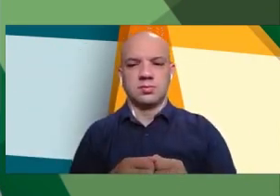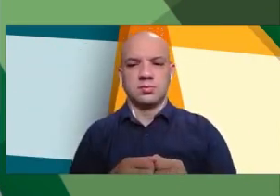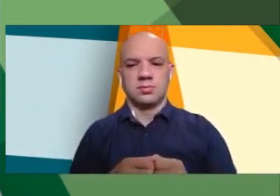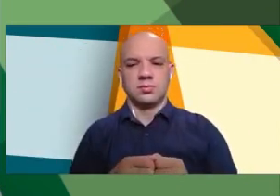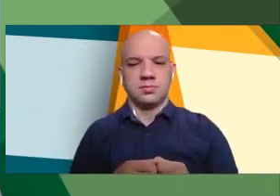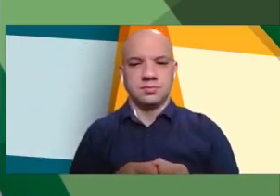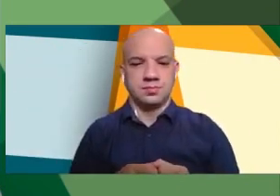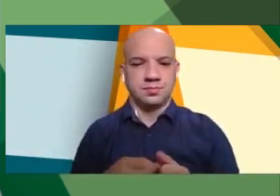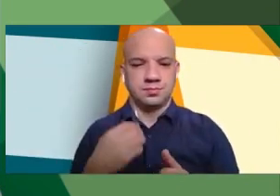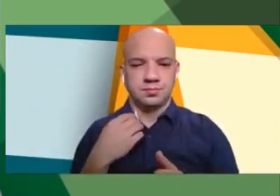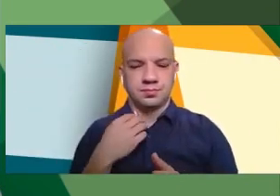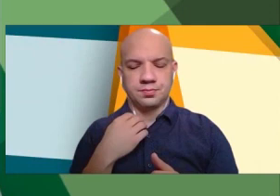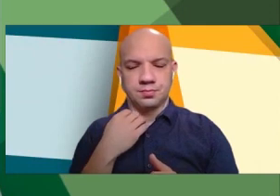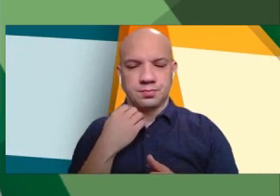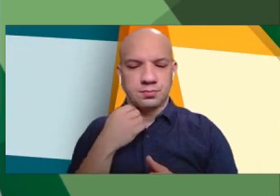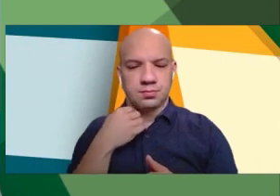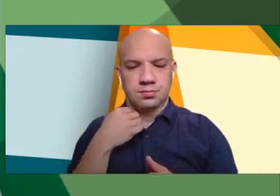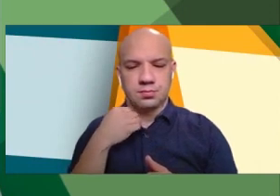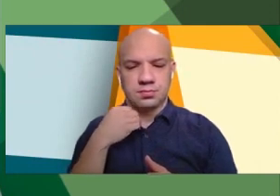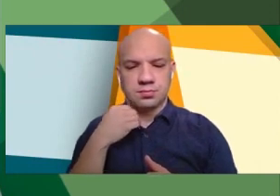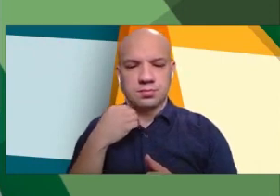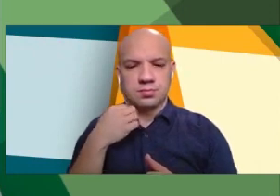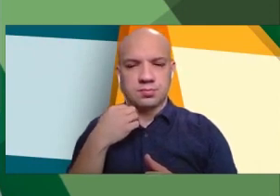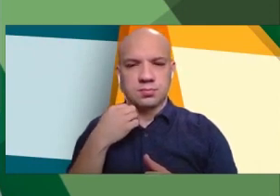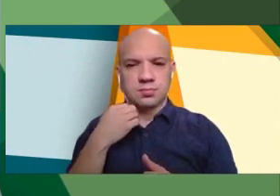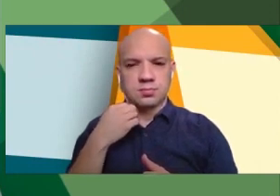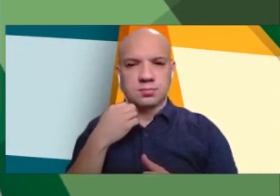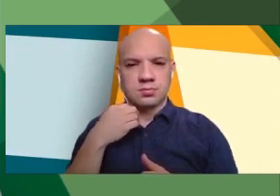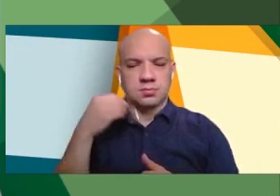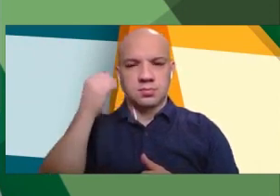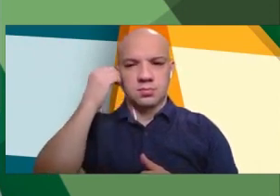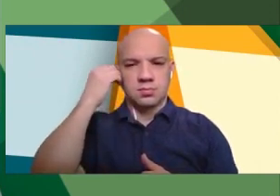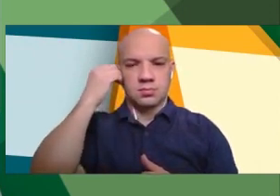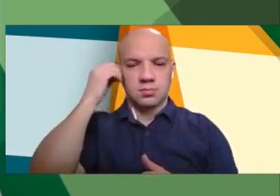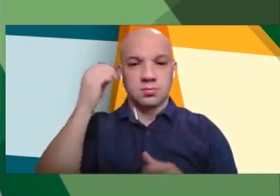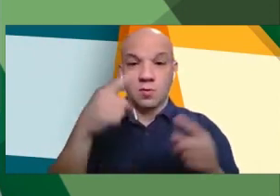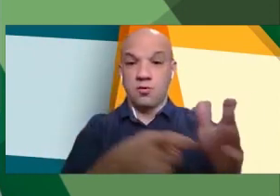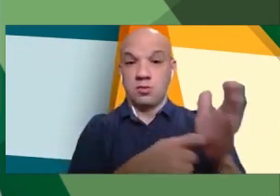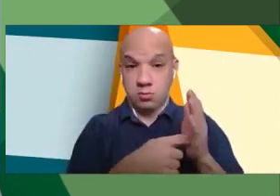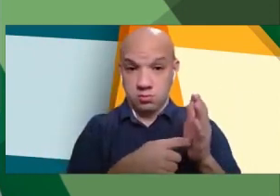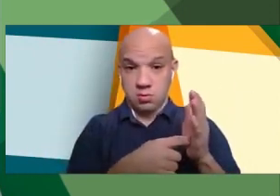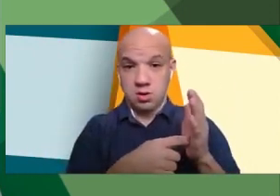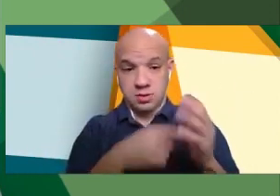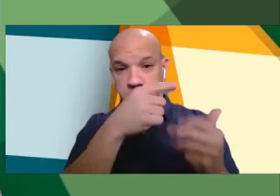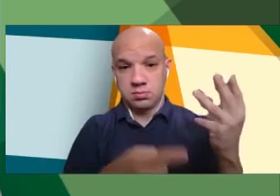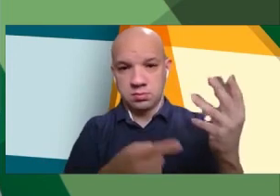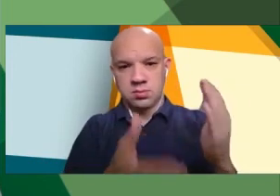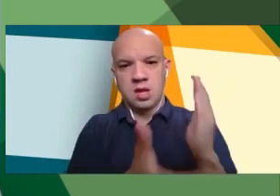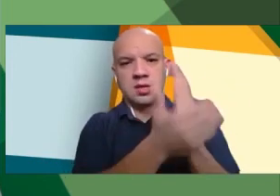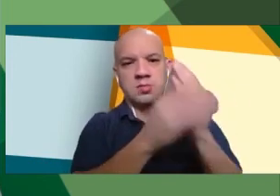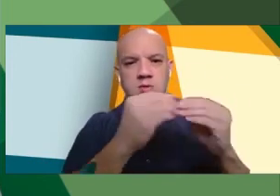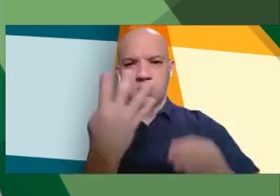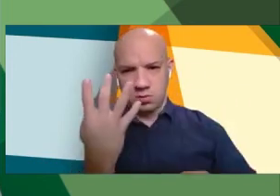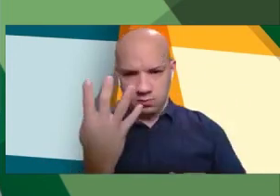For the insurance requirements, you may refer to the attachment number 4 that it's included on